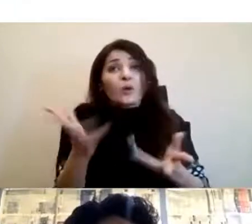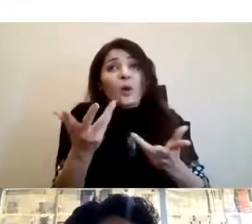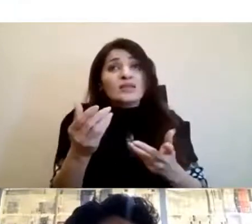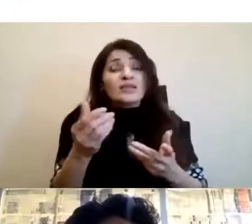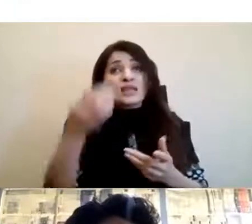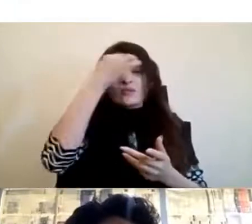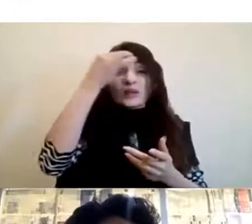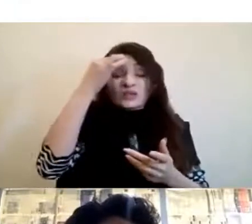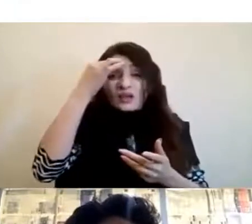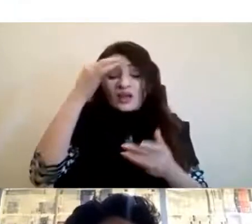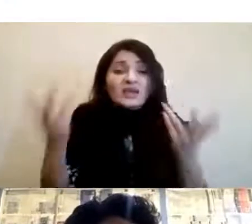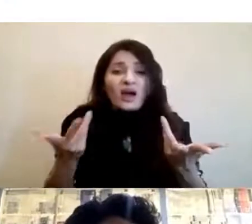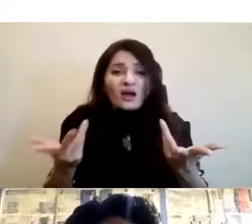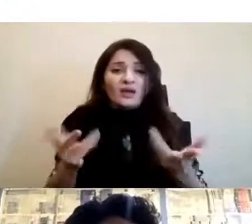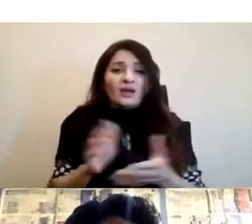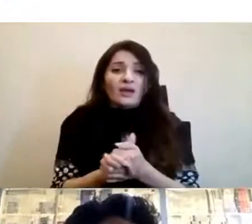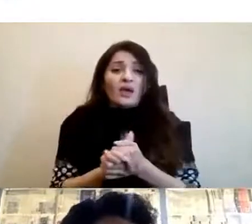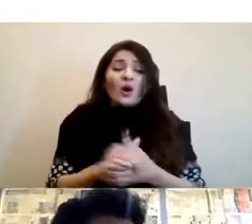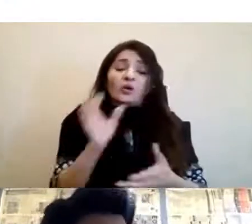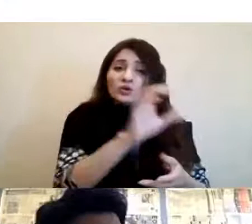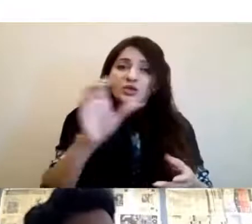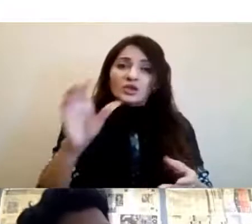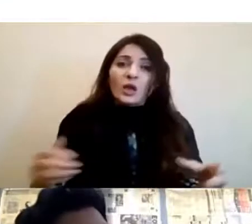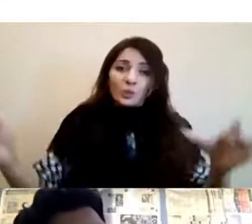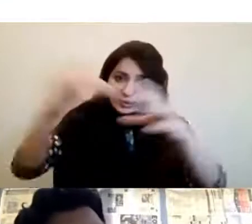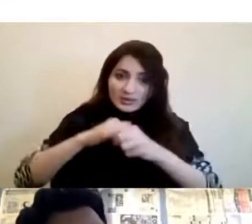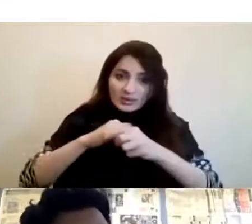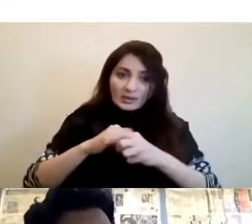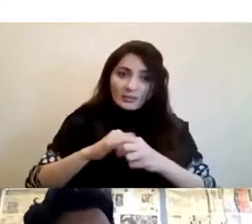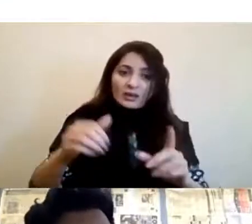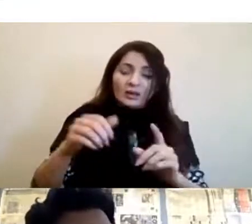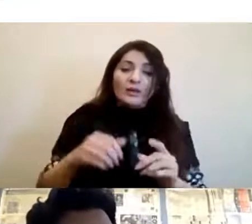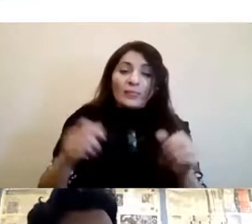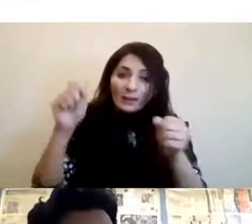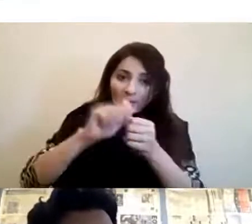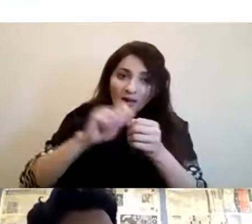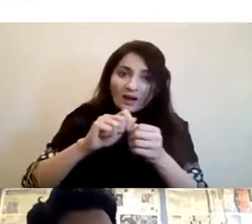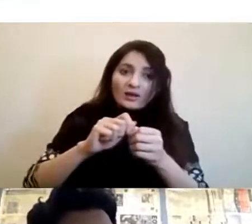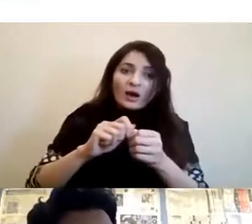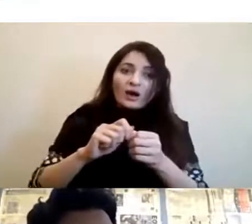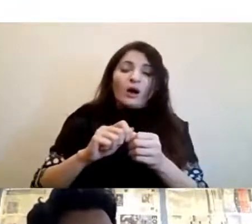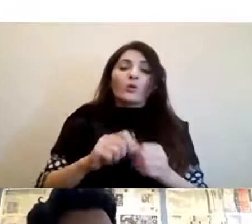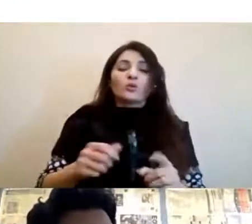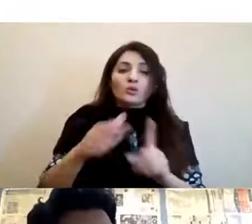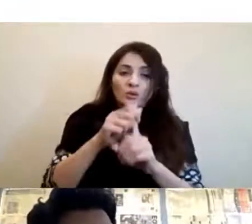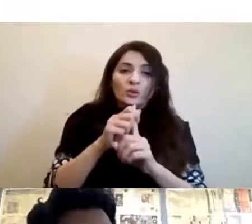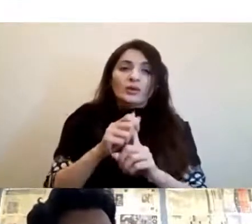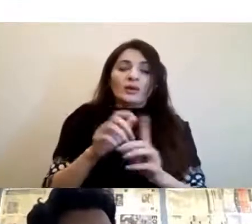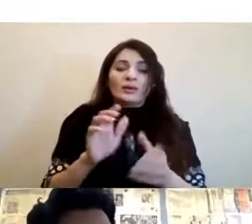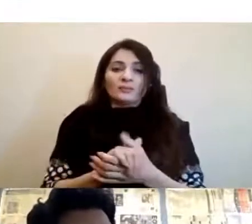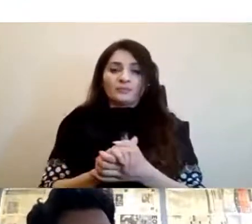products that are more accessible. And you can't do that without working closely with the people who are specifically